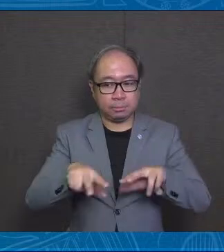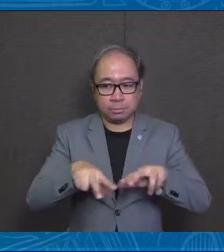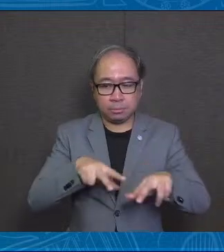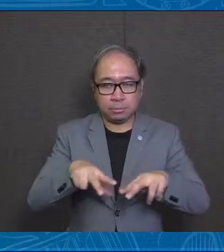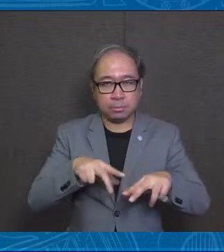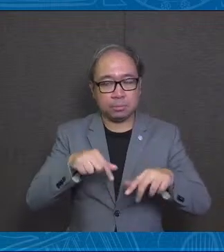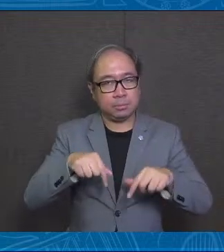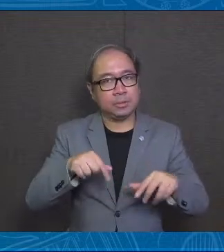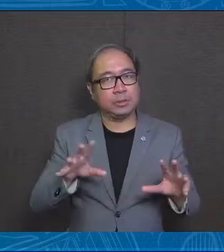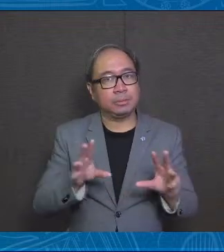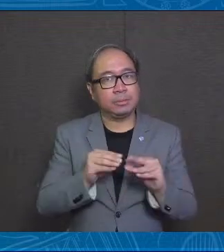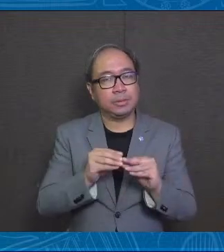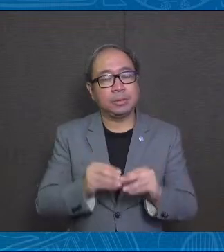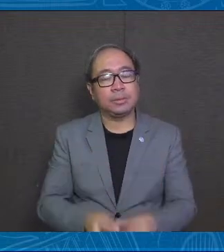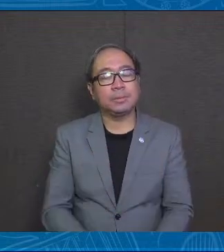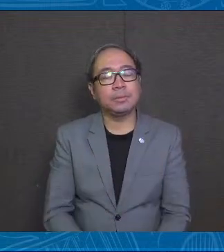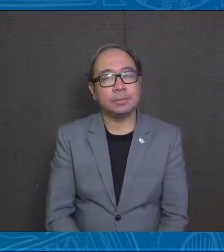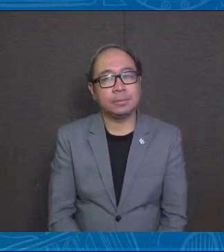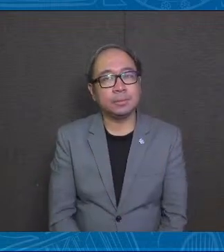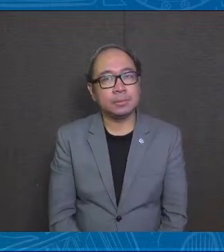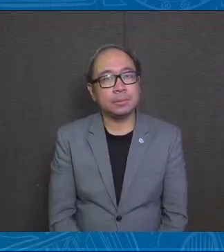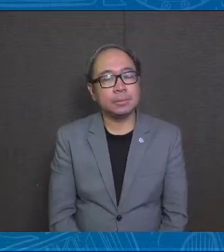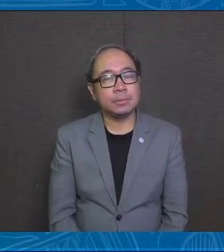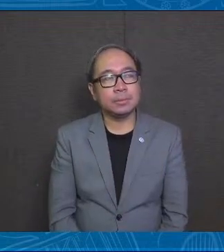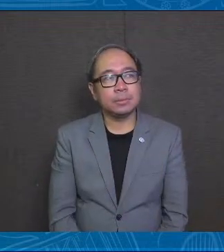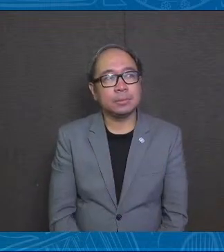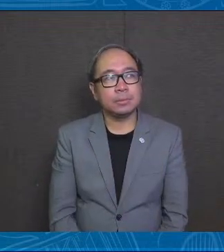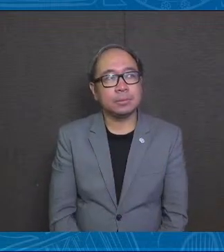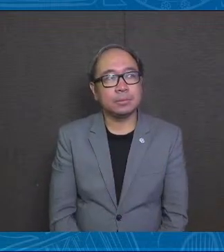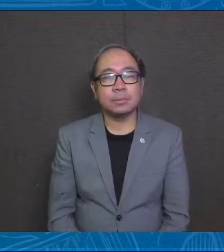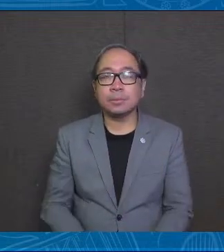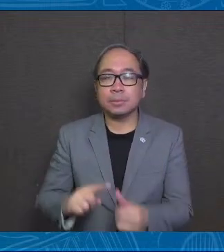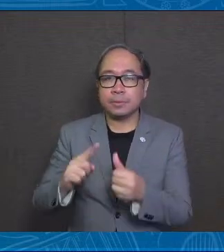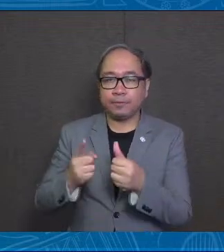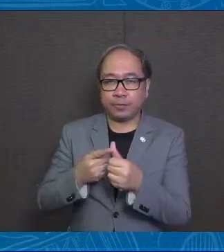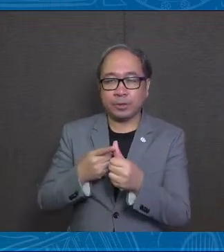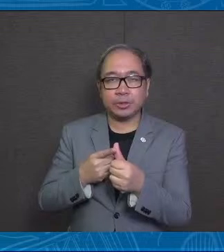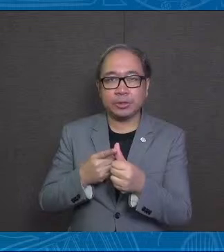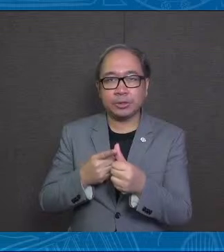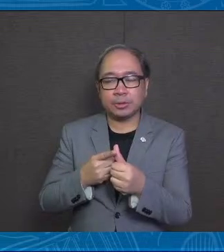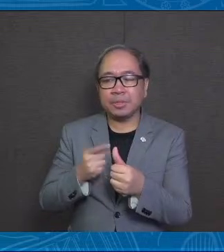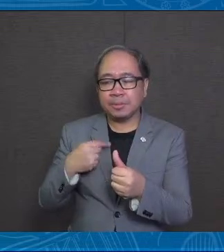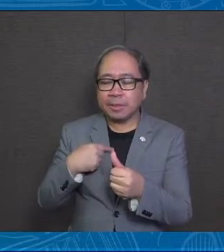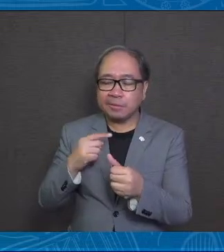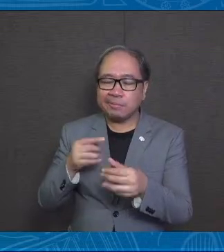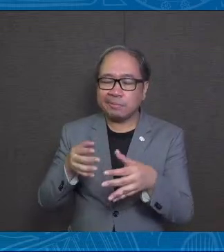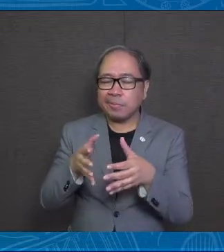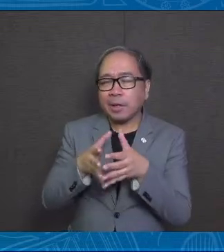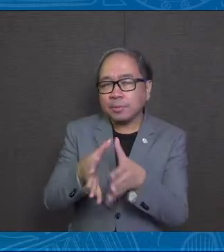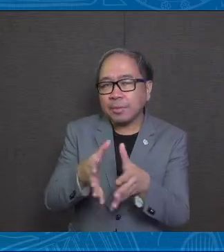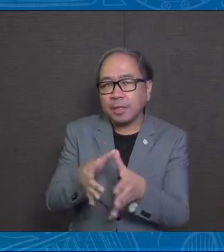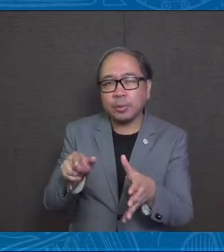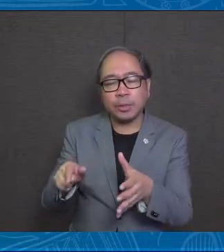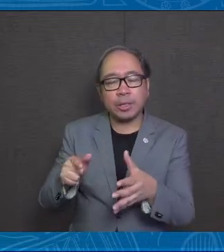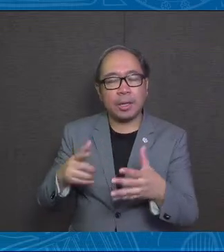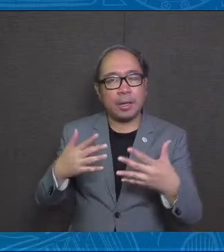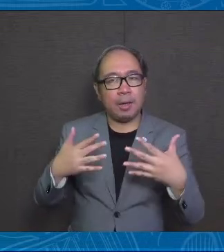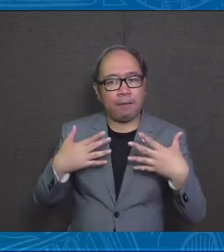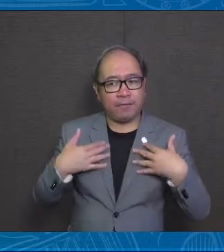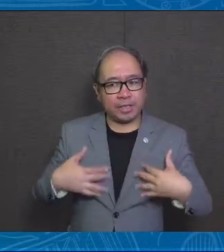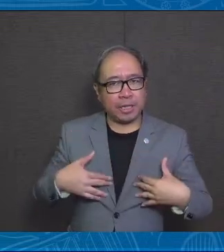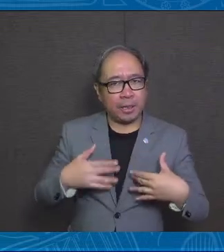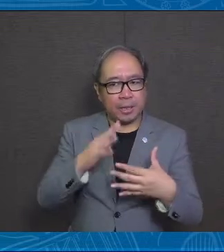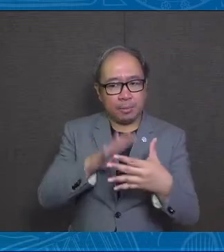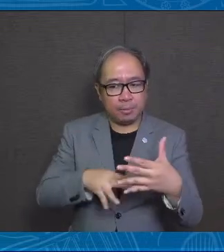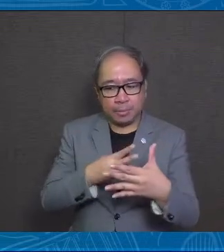meeting. Let's me firstly touch on the fiscal planning context in Laos and how